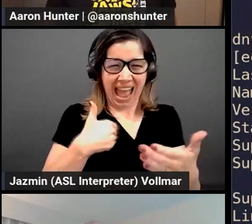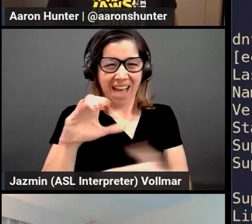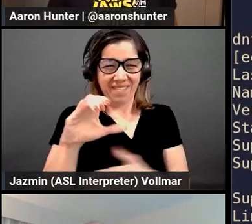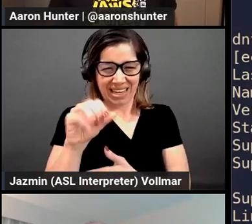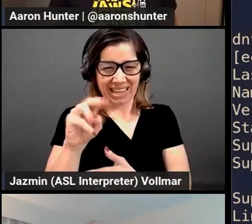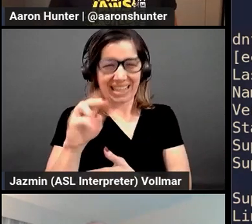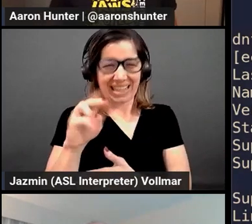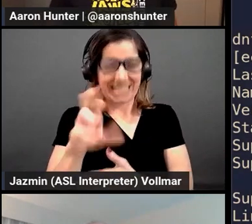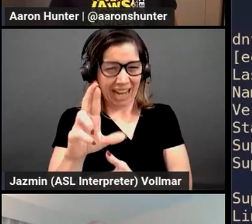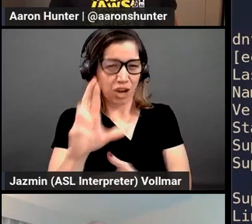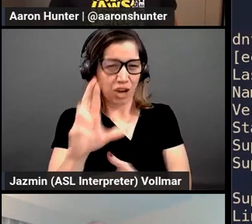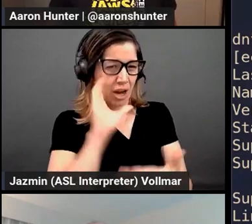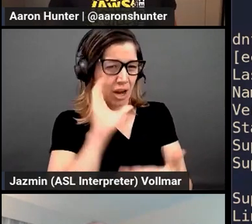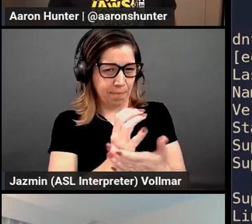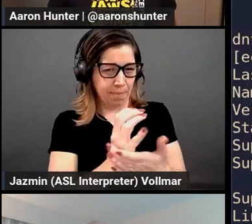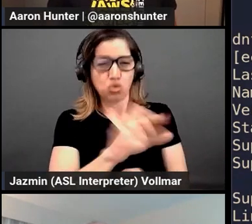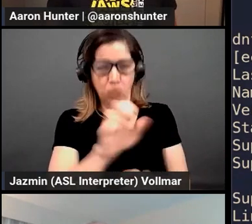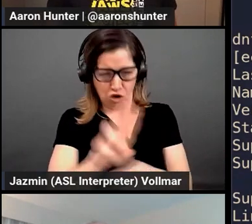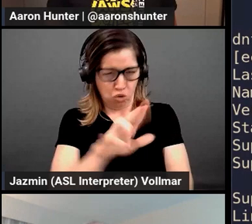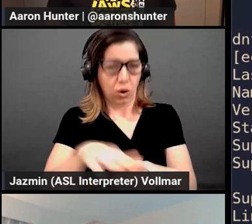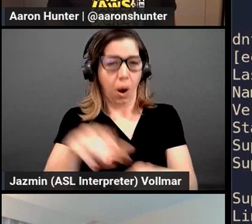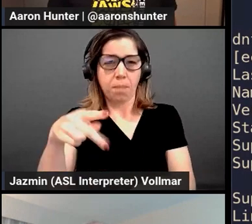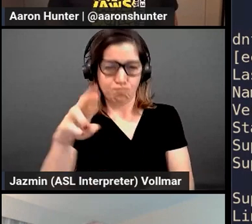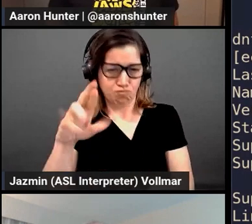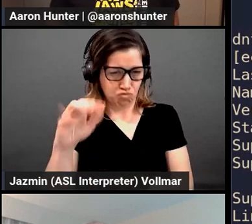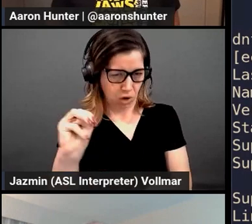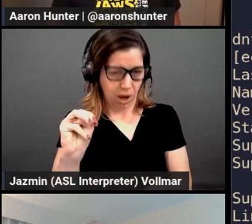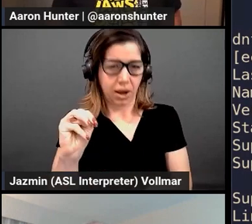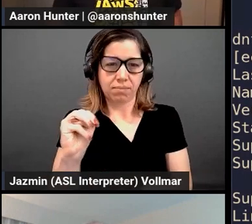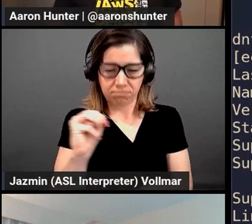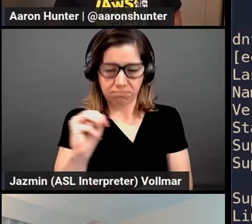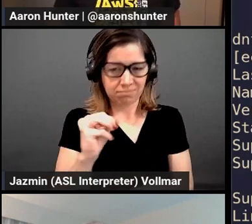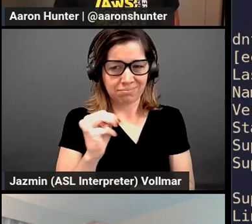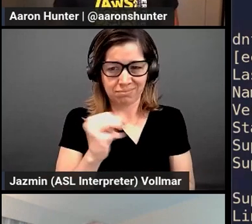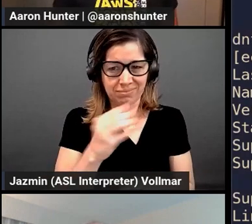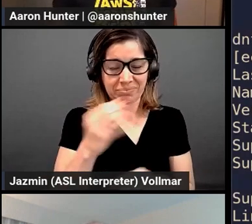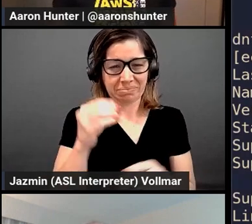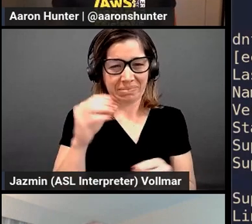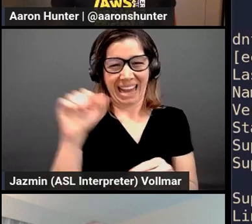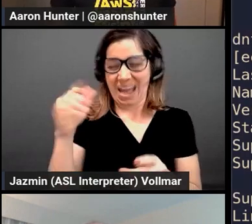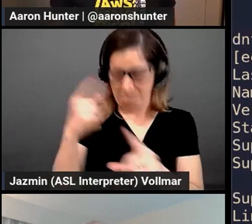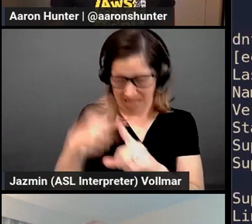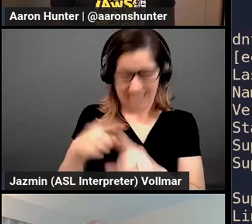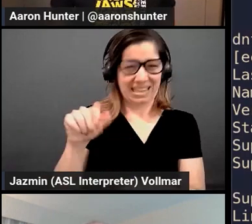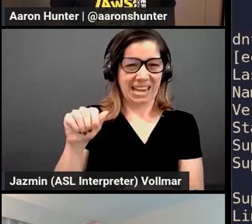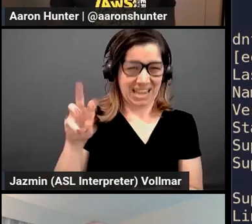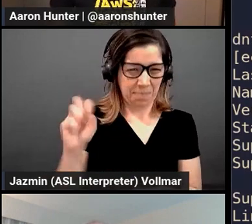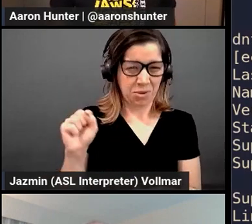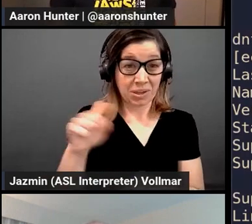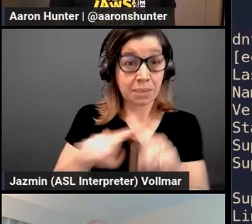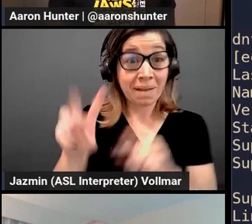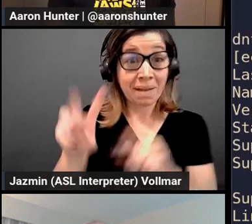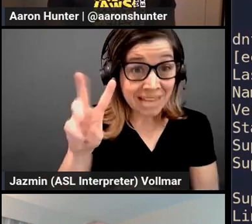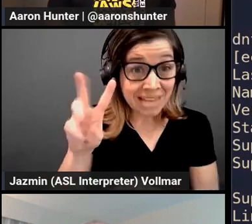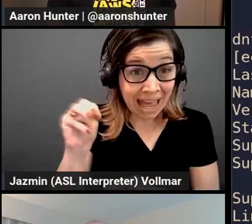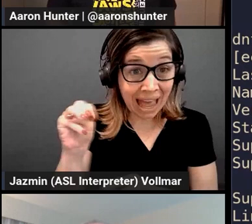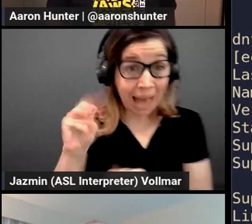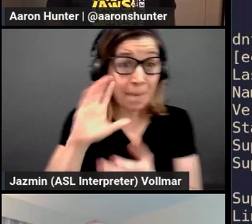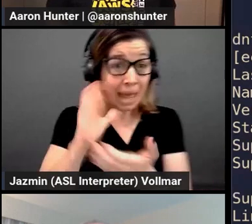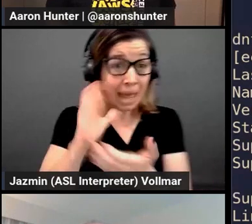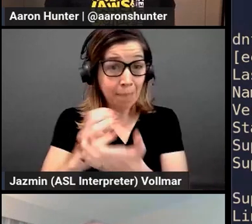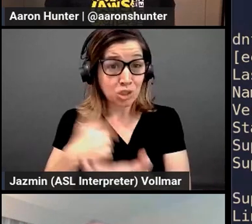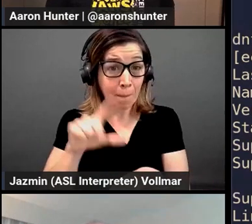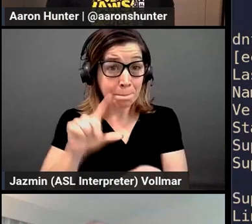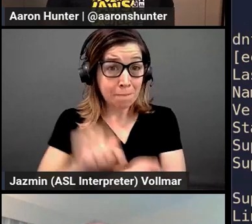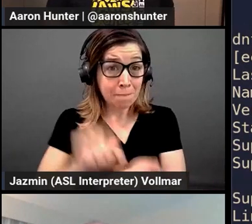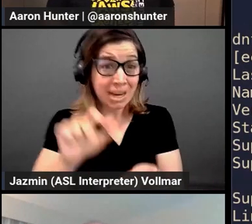available for use on-prem and in AWS as well. But for the VM images, like we published with AL2, we don't